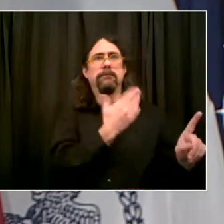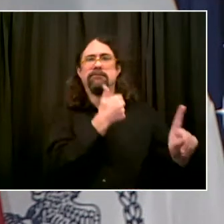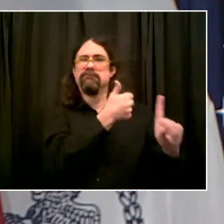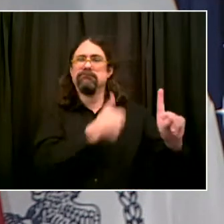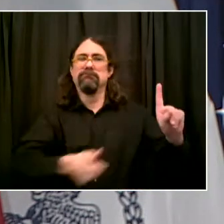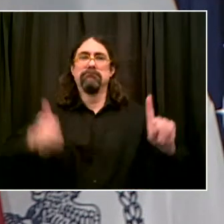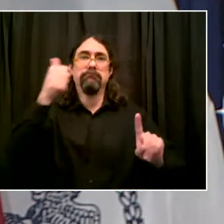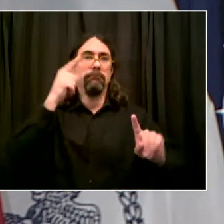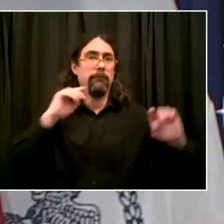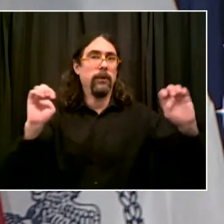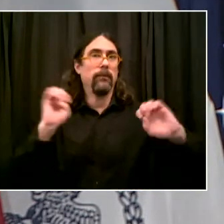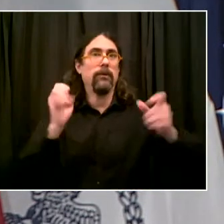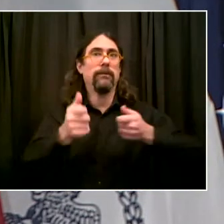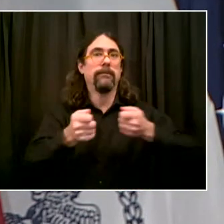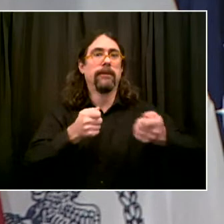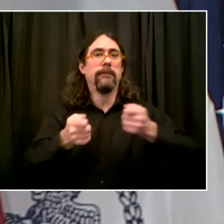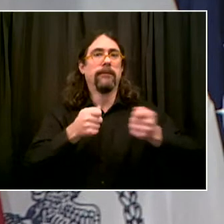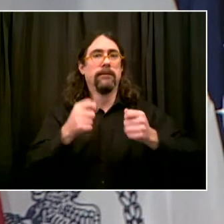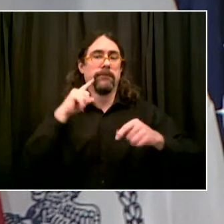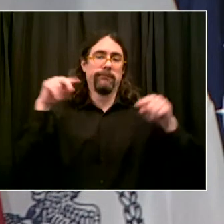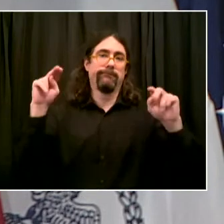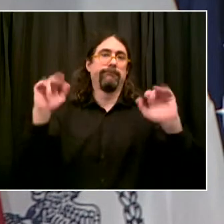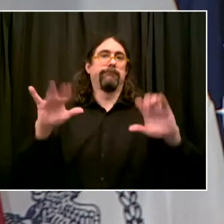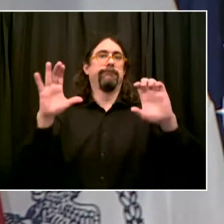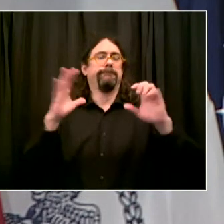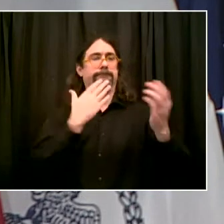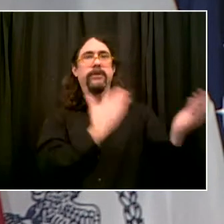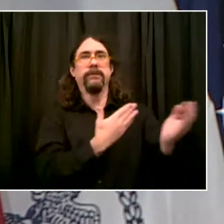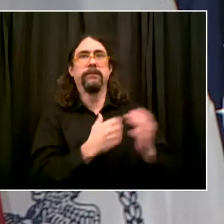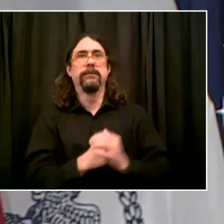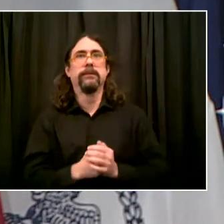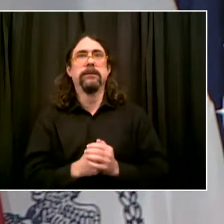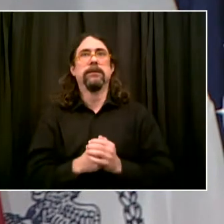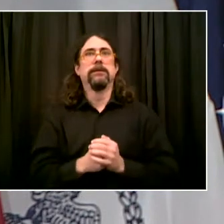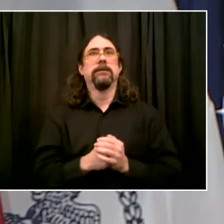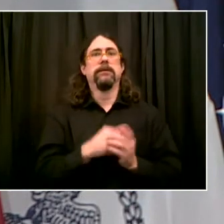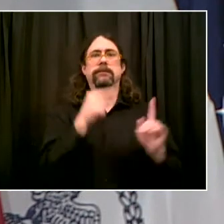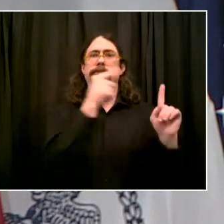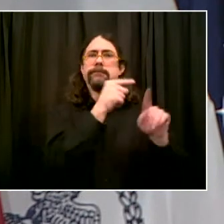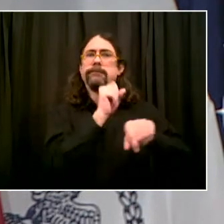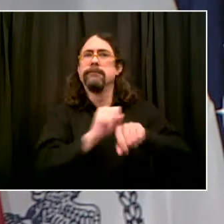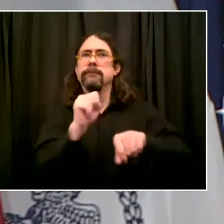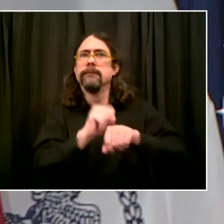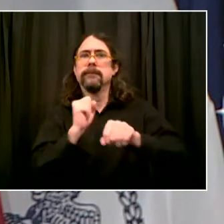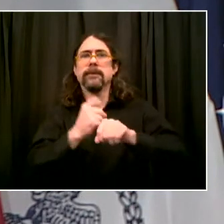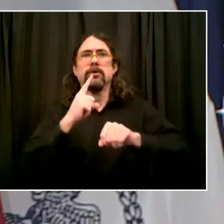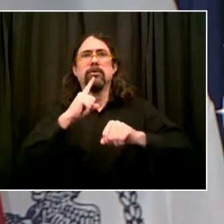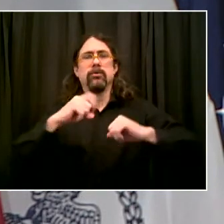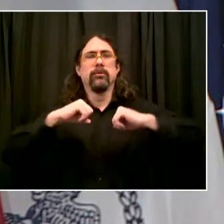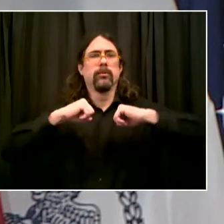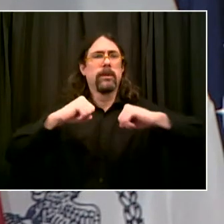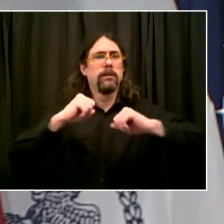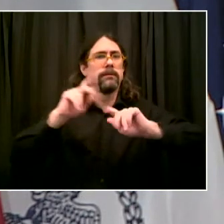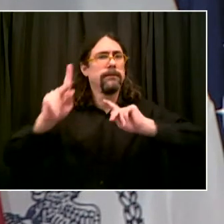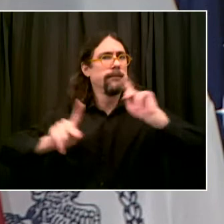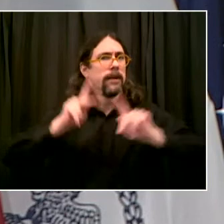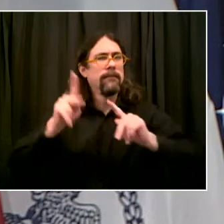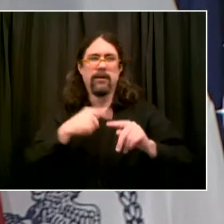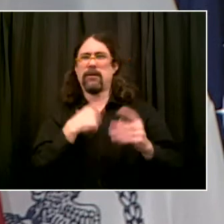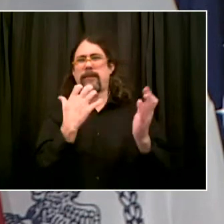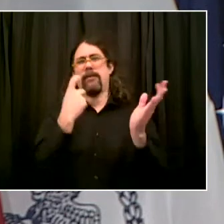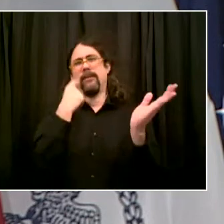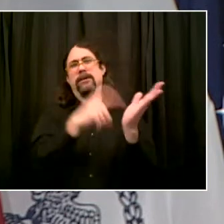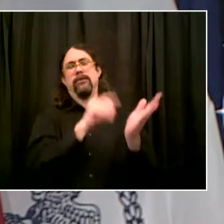last couple of years protecting the people of the city. But she did such a good job, she came to the attention of President Biden, and she will soon be leaving